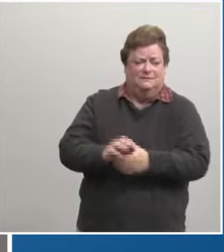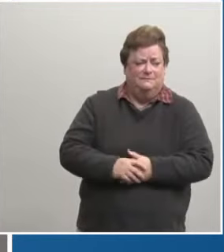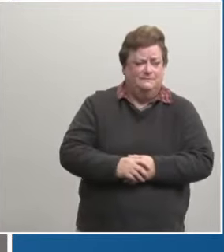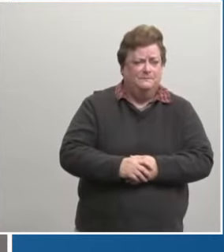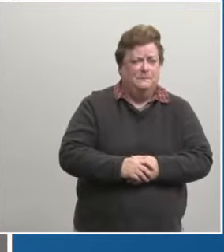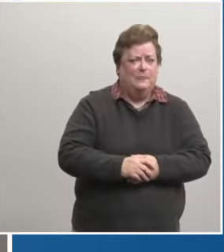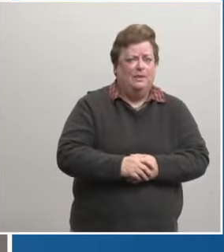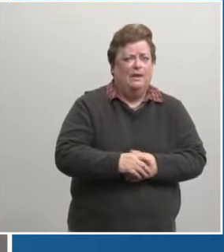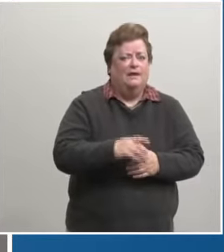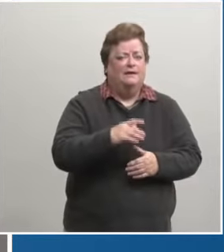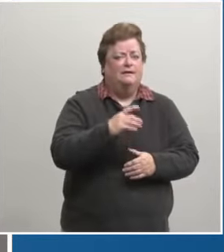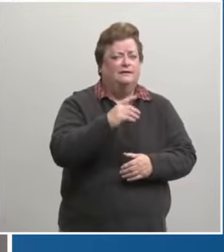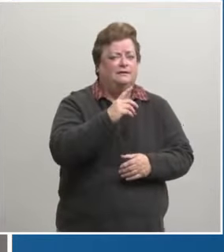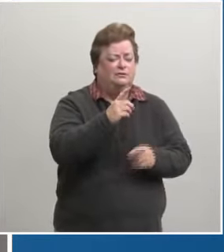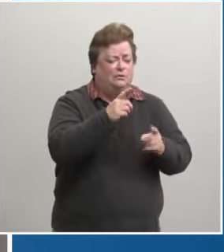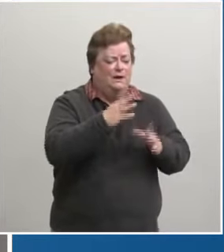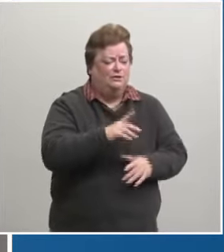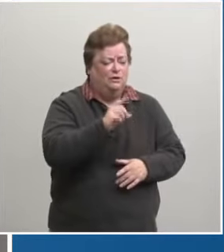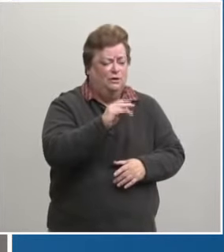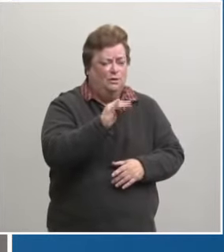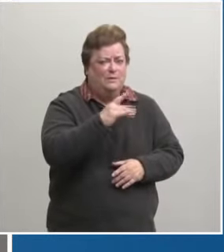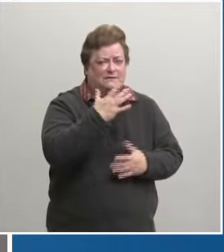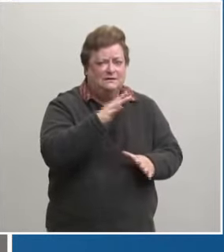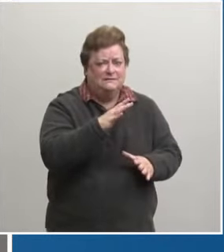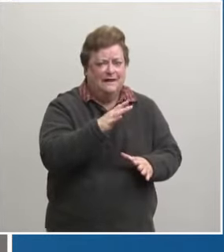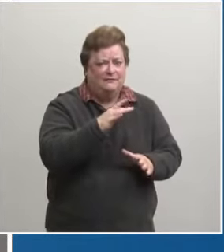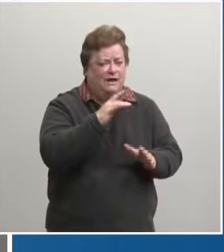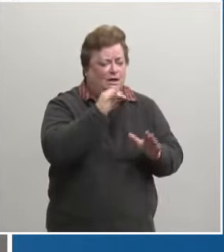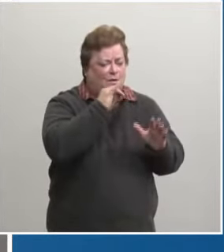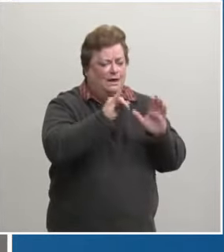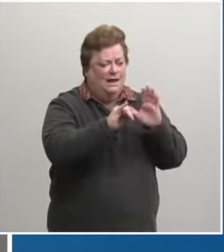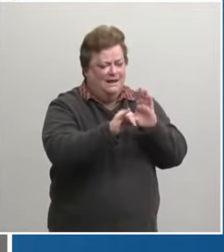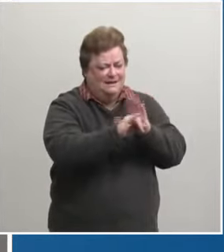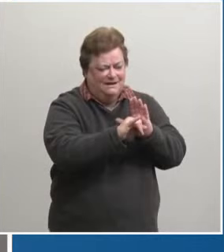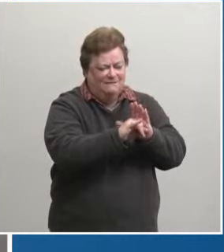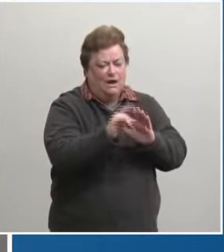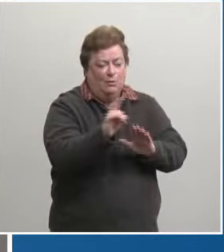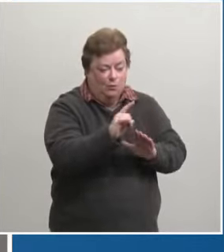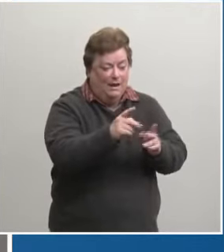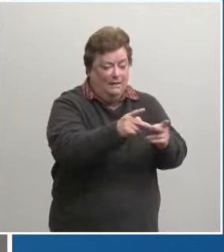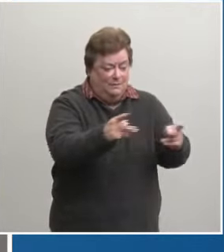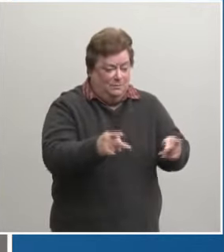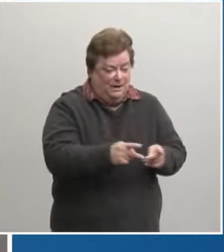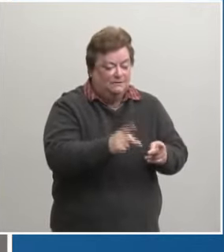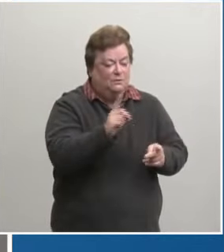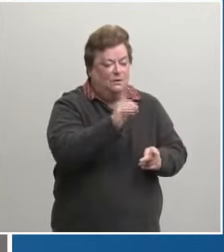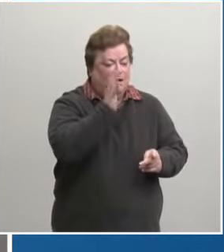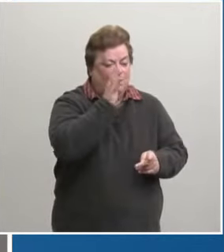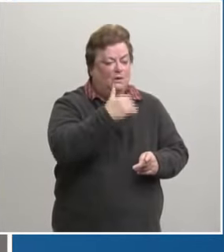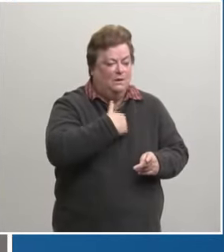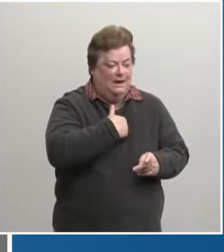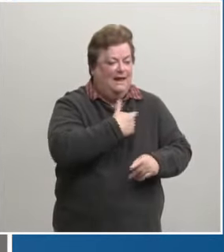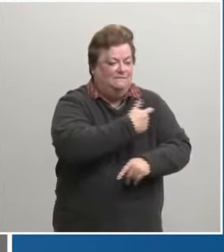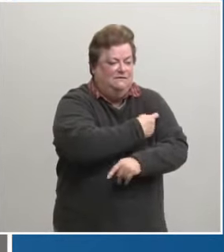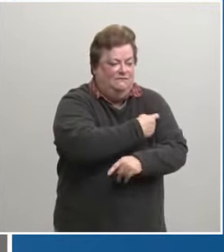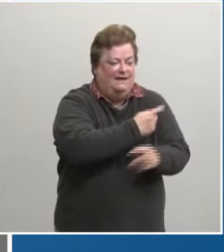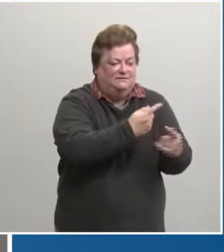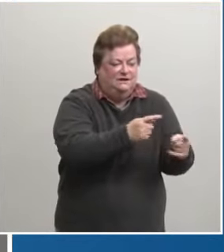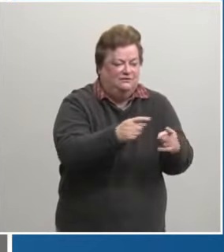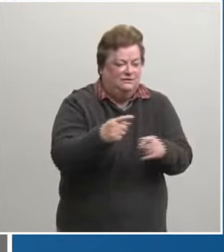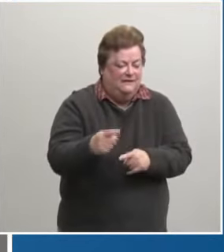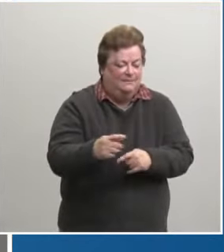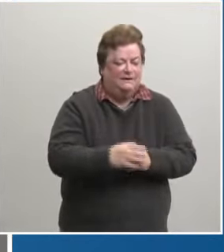fill us in on the site that she and her team have identified for the community-wide vaccination clinics we intend to hold once more vaccinations